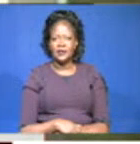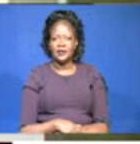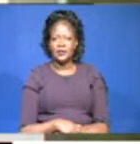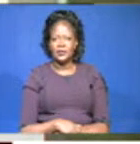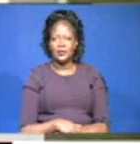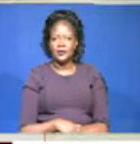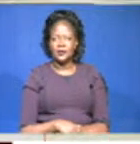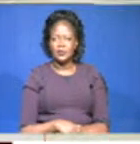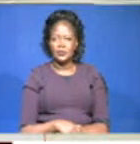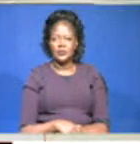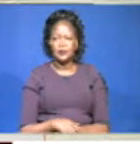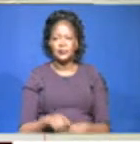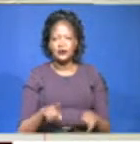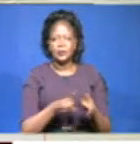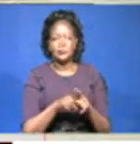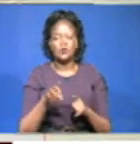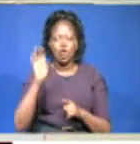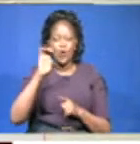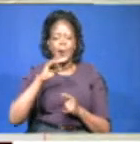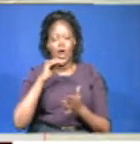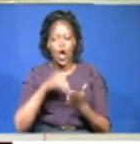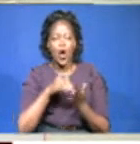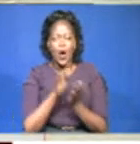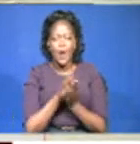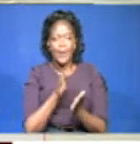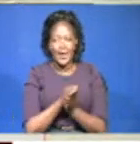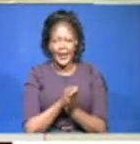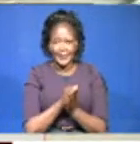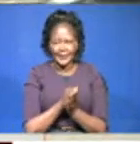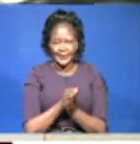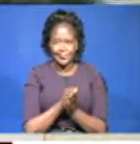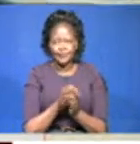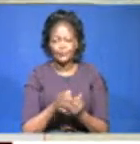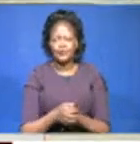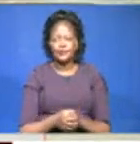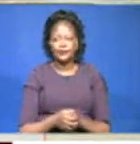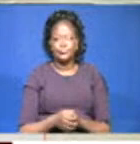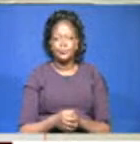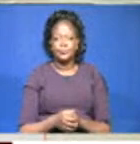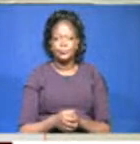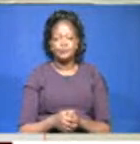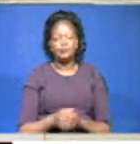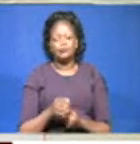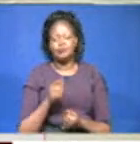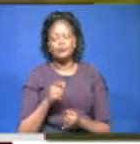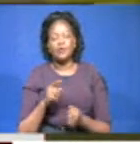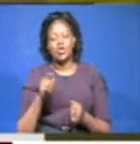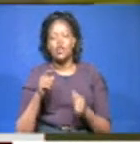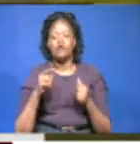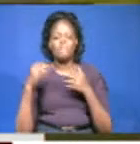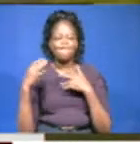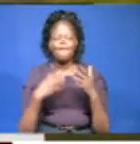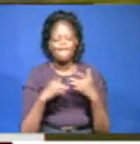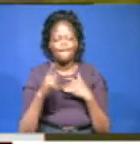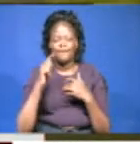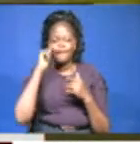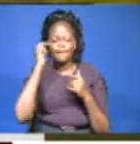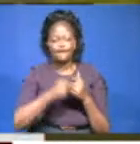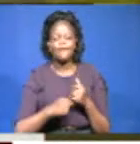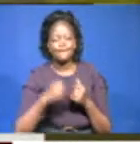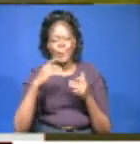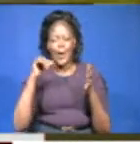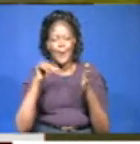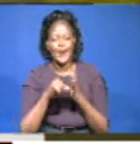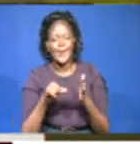As the European Central Bank unwinds years of buying the region's debt, the war in Ukraine, an energy shock, and turmoil in Britain